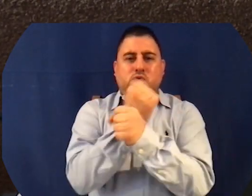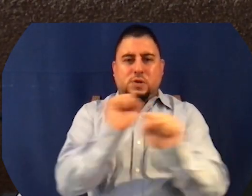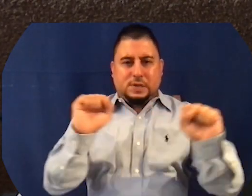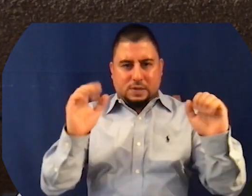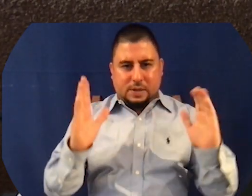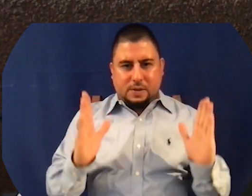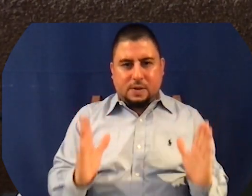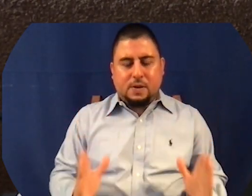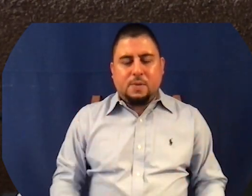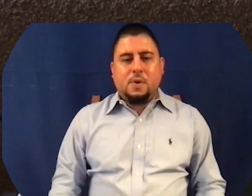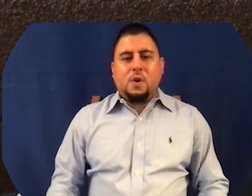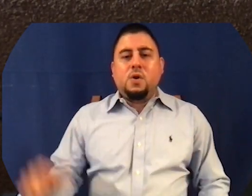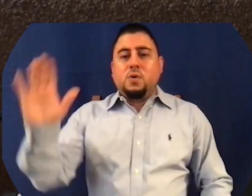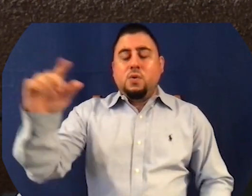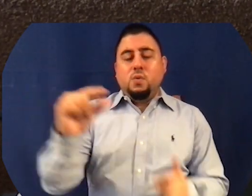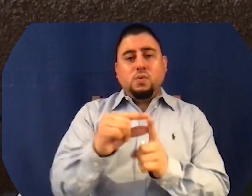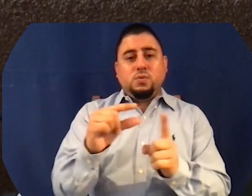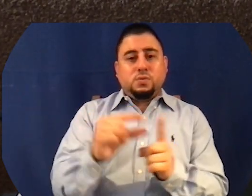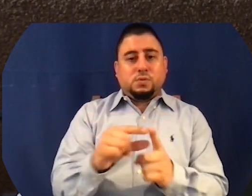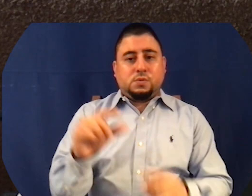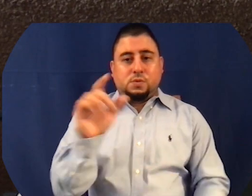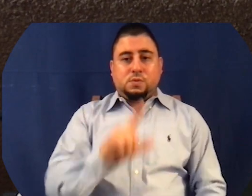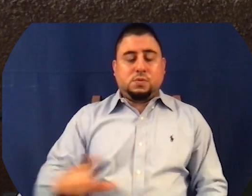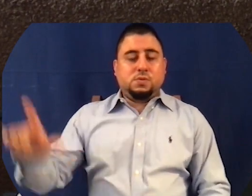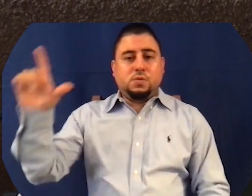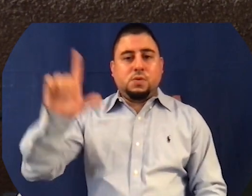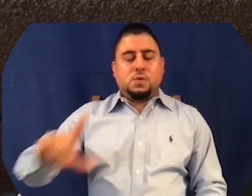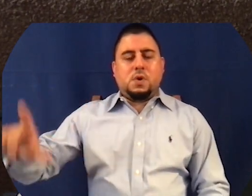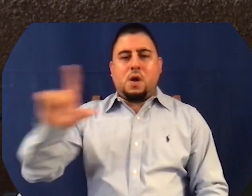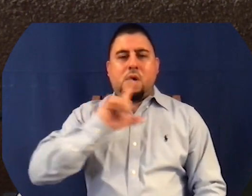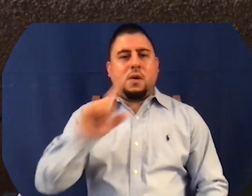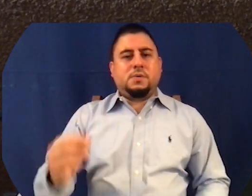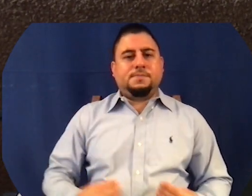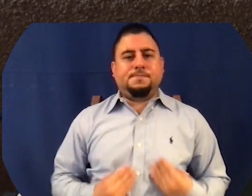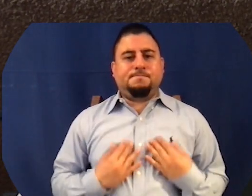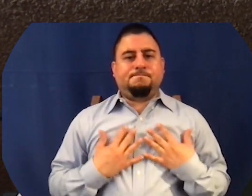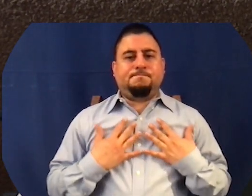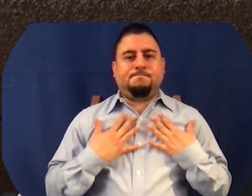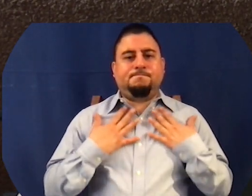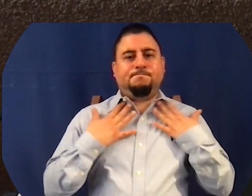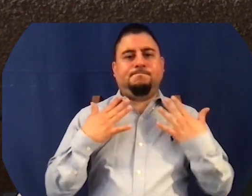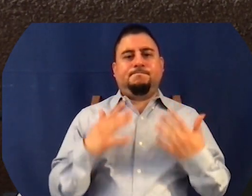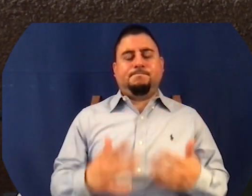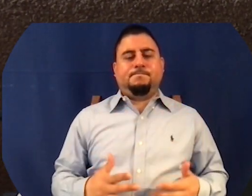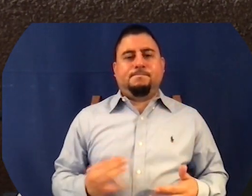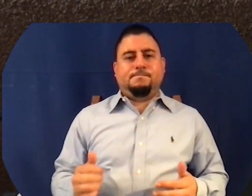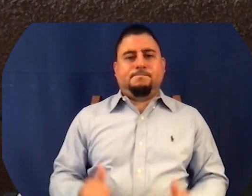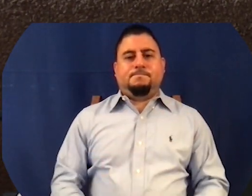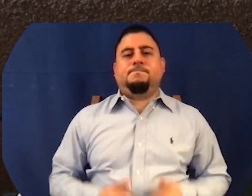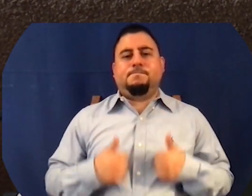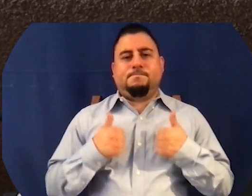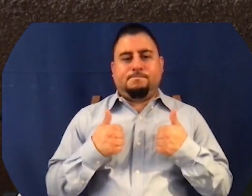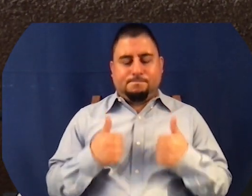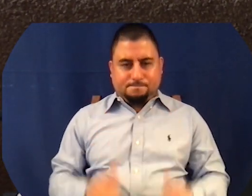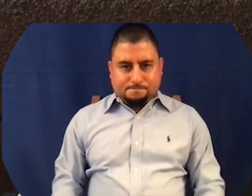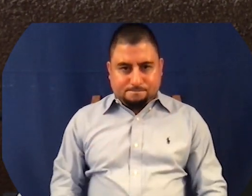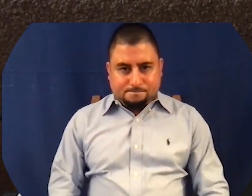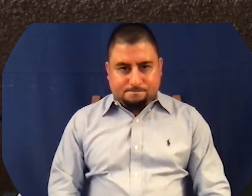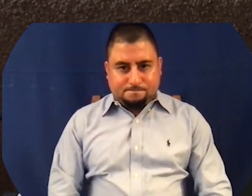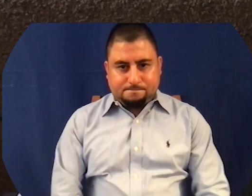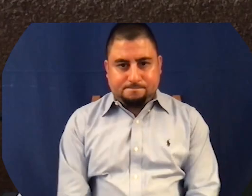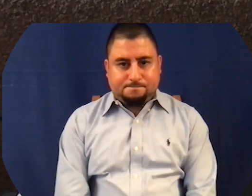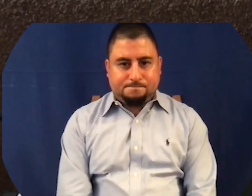redeemer. Your words, Lord, are spirit and